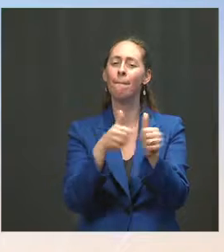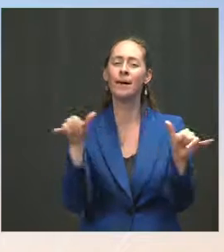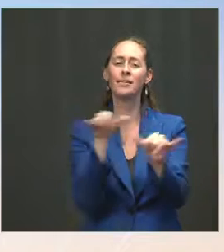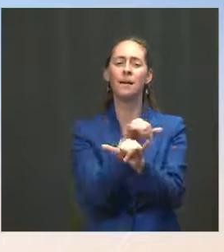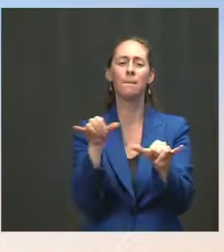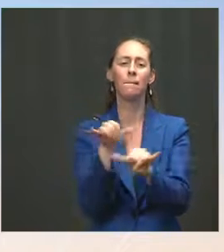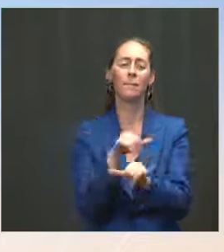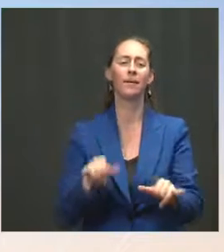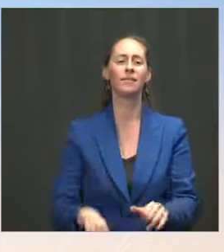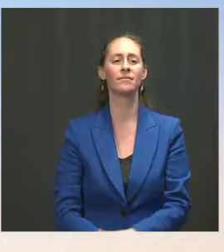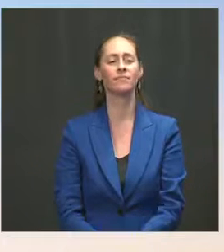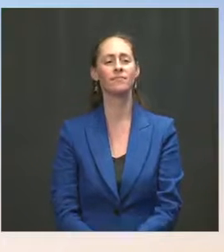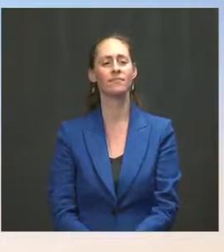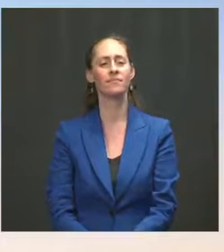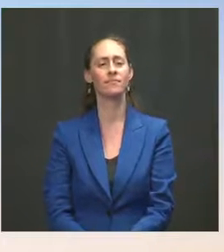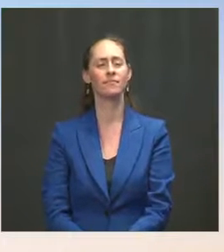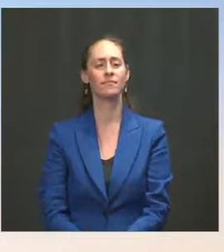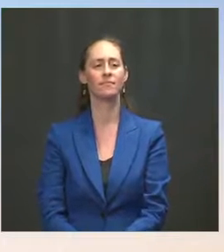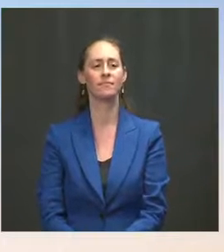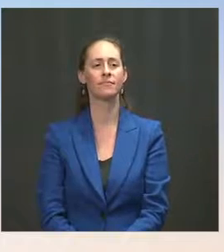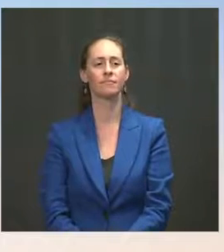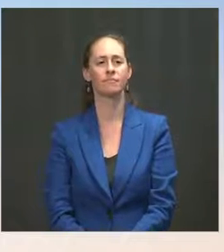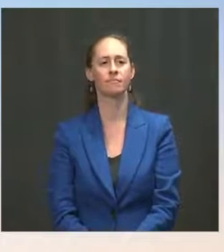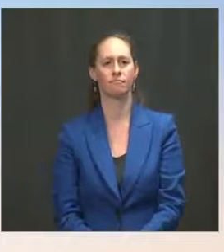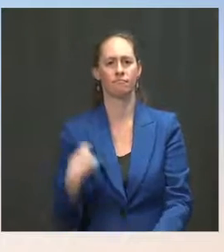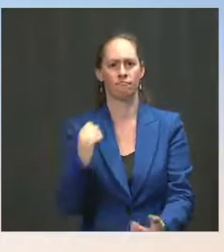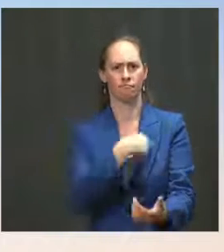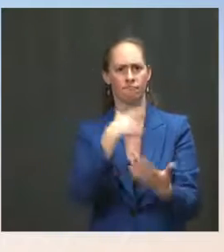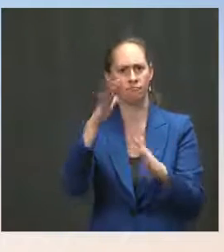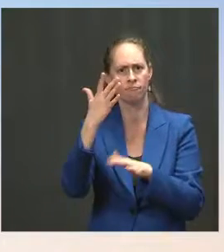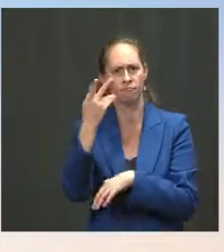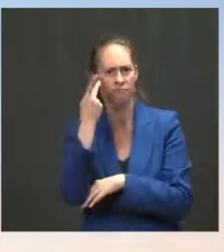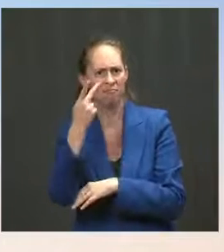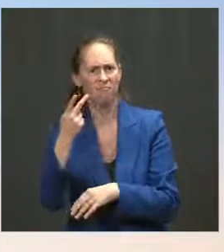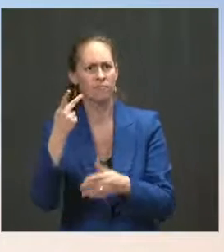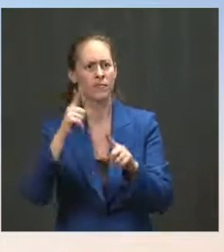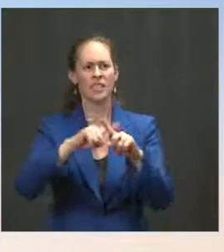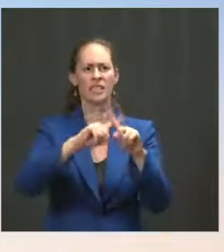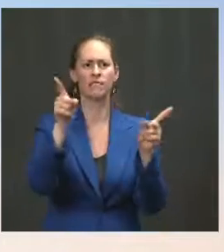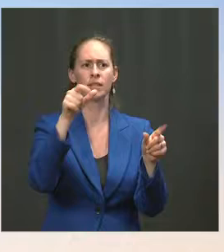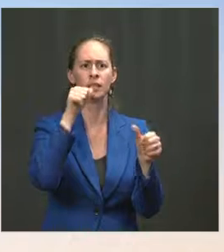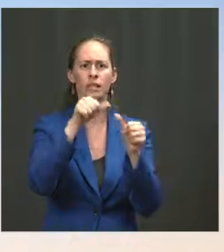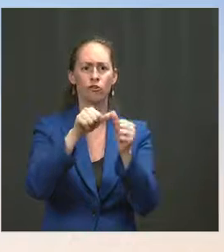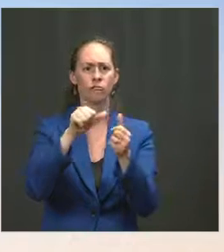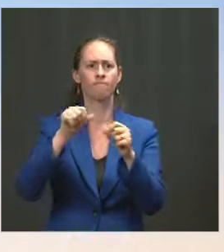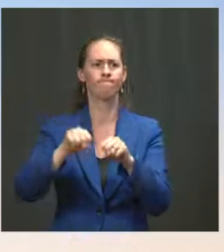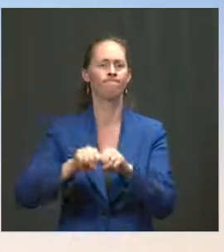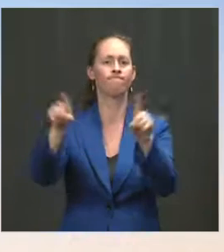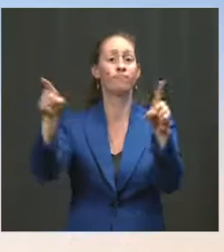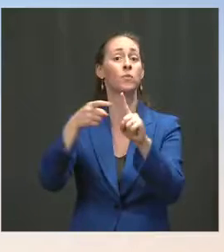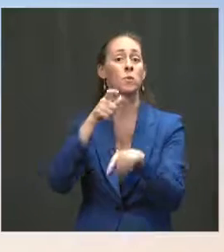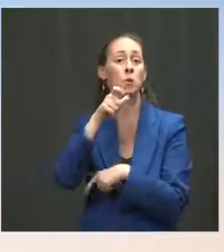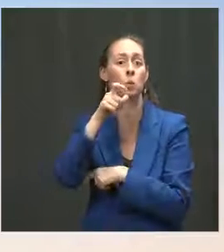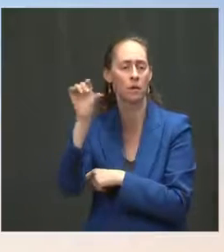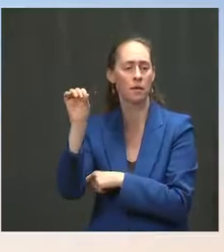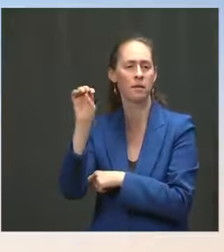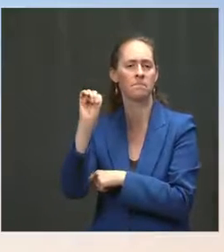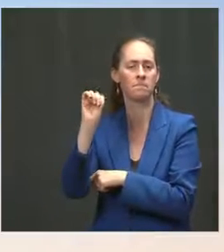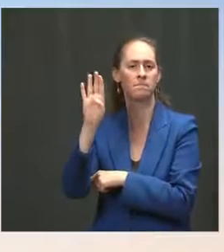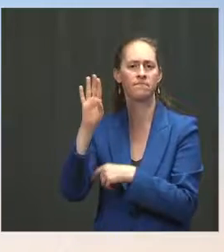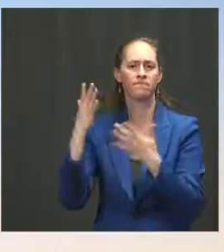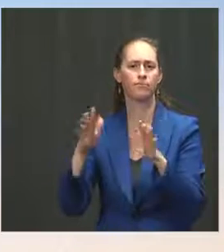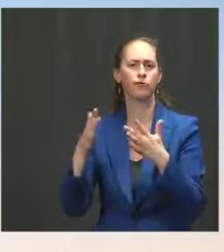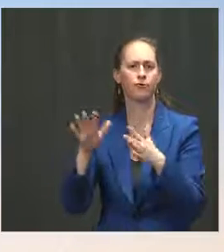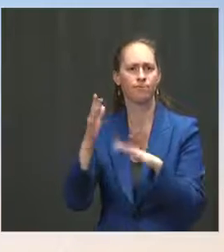CEA and OMB, it makes clear that a big outcome, a big impact of the Build Back Better agenda is lowering costs, bringing down costs